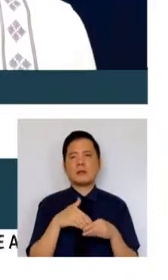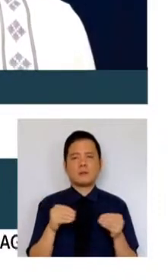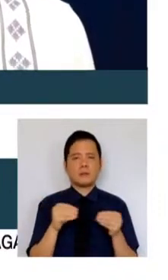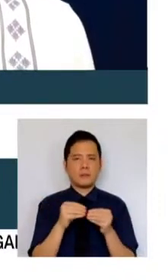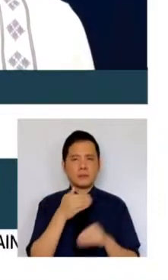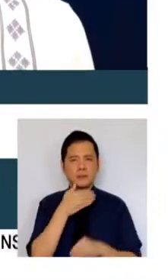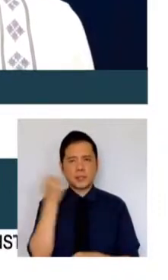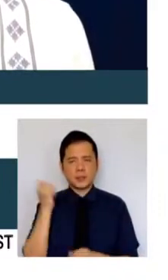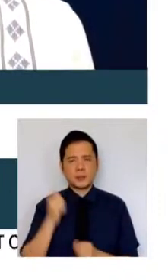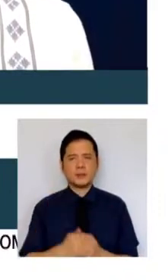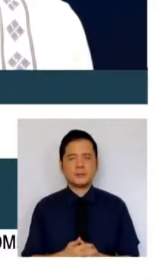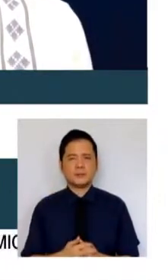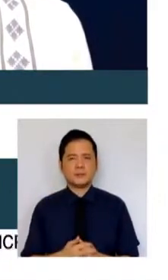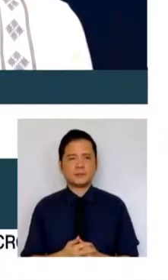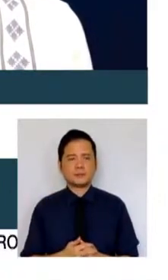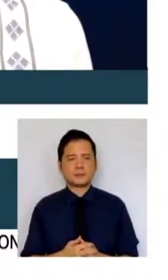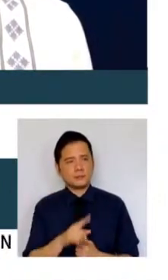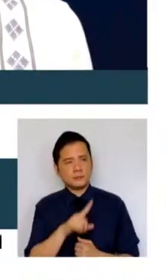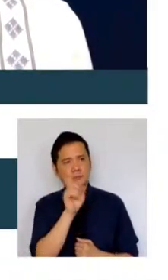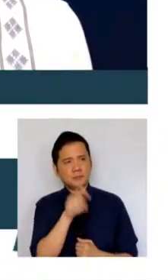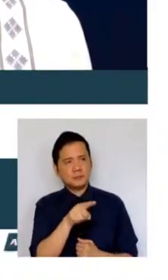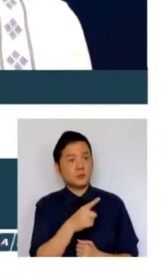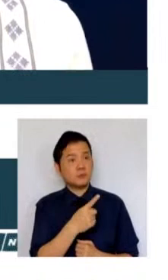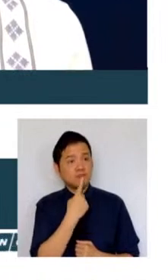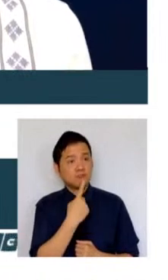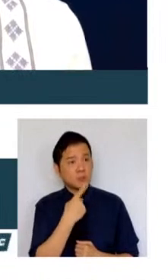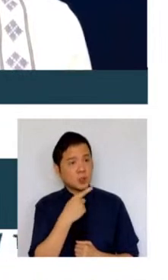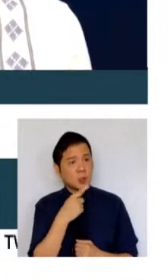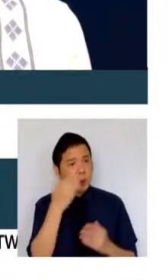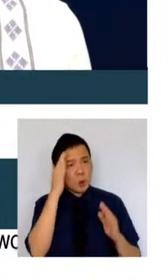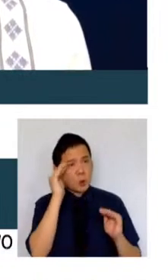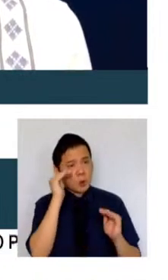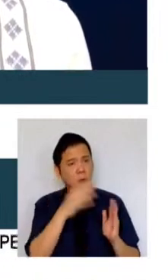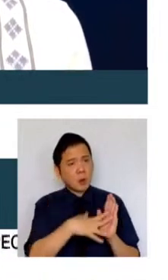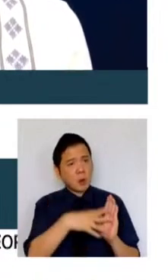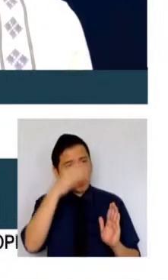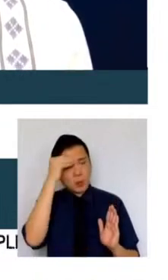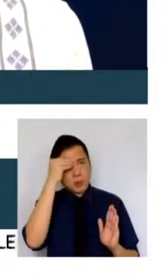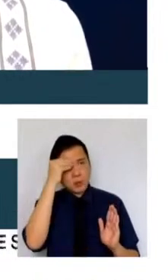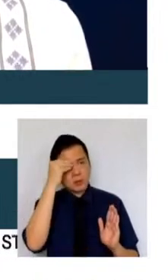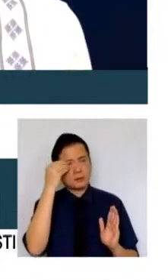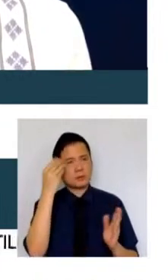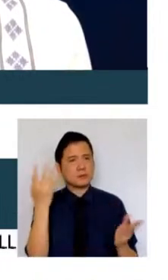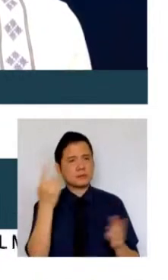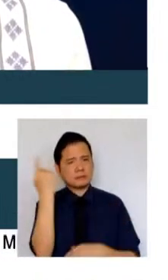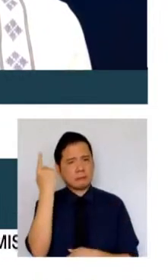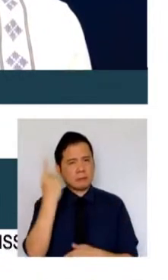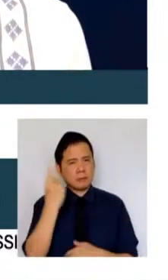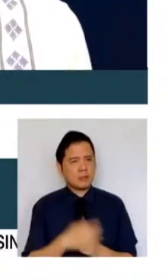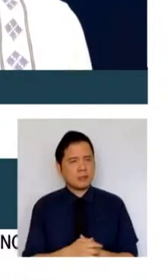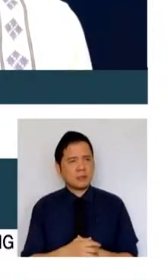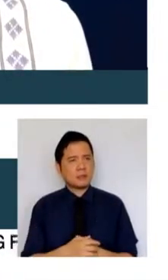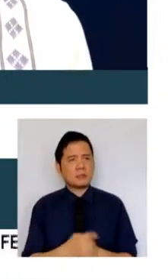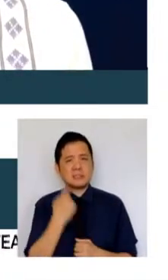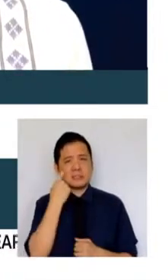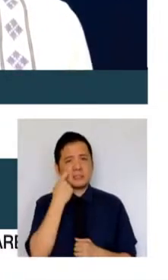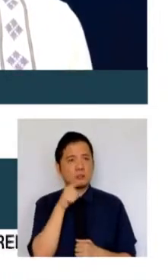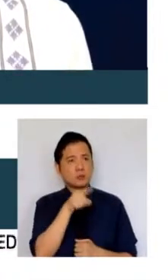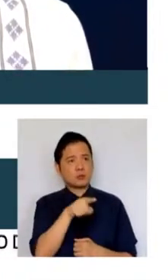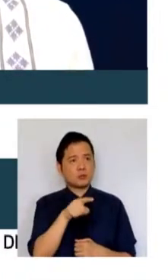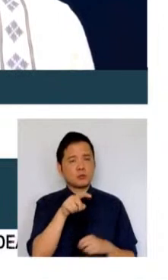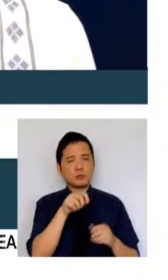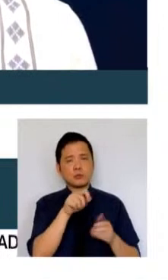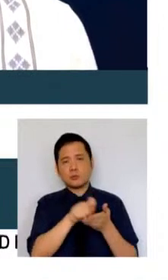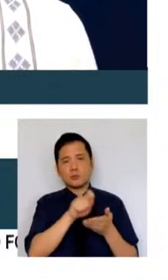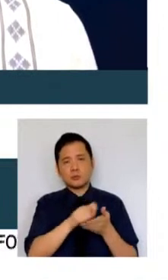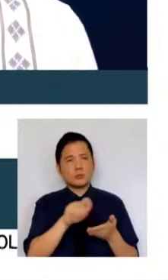have learned the lessons from the past 2 years. And you kind of go into this in a recent paper that you co-wrote entitled